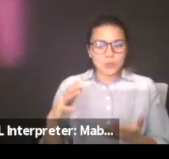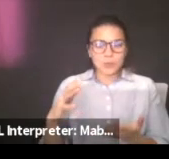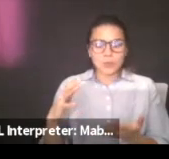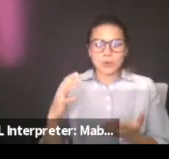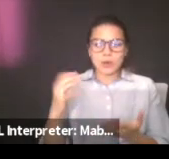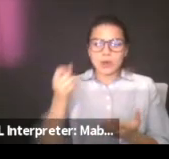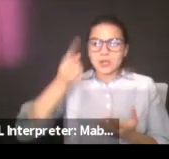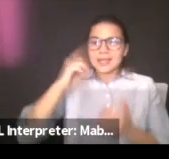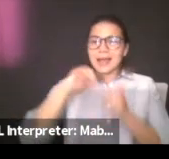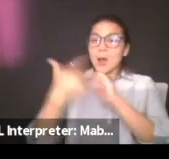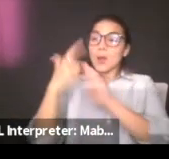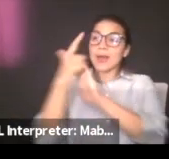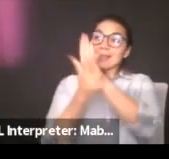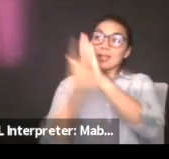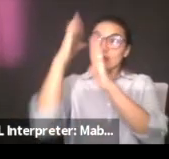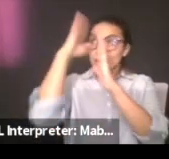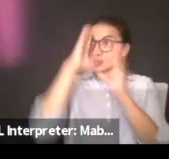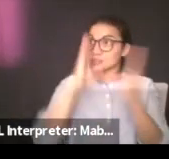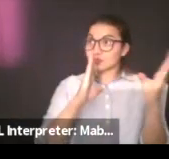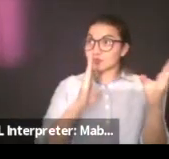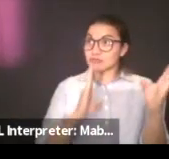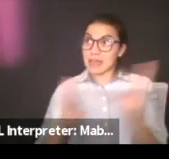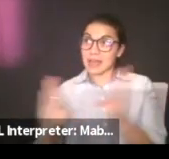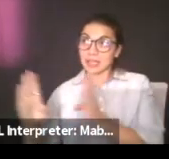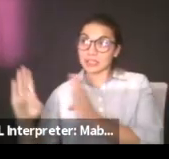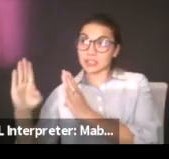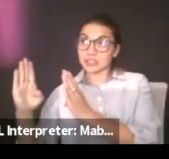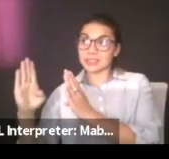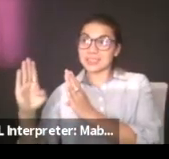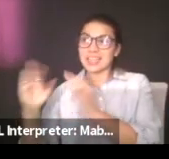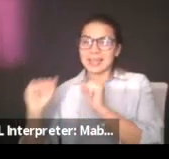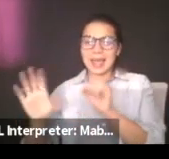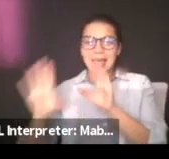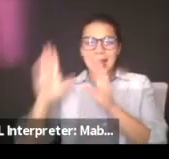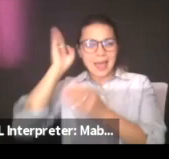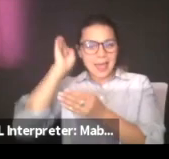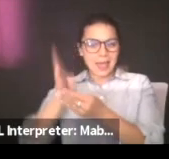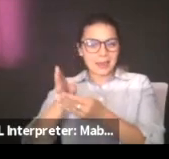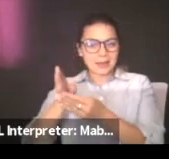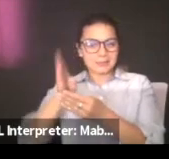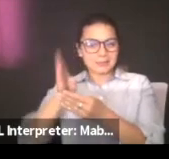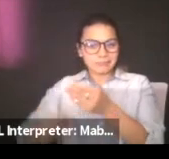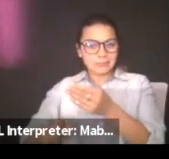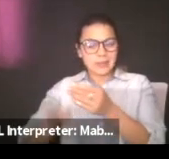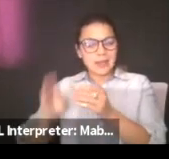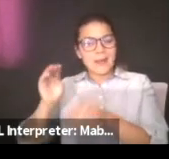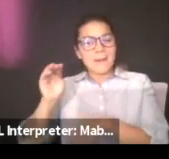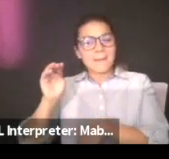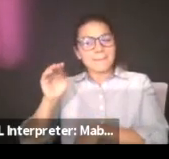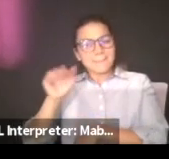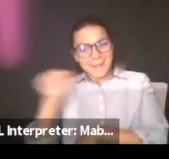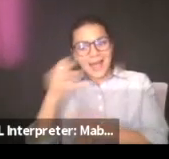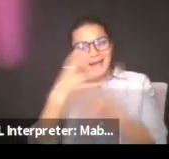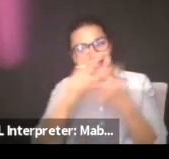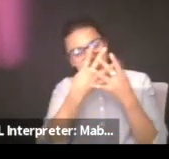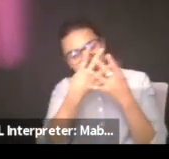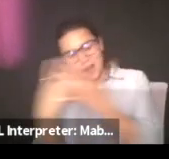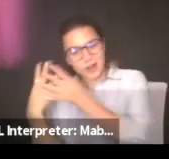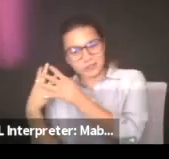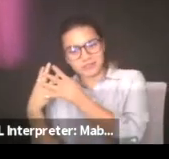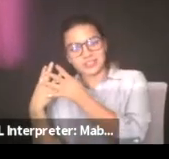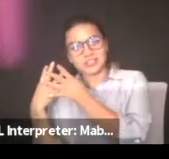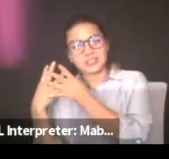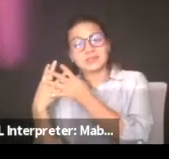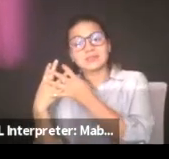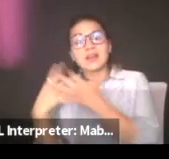end goal of ending mass criminalization. And we see this all the time as lawyers, that people will take on some piece of